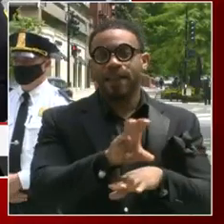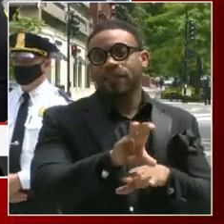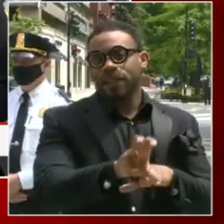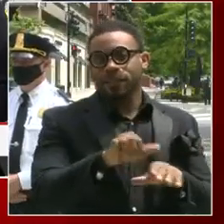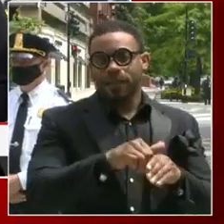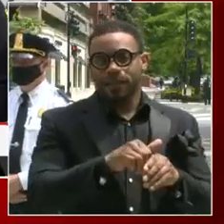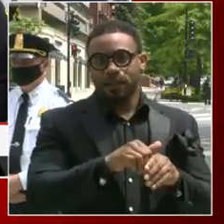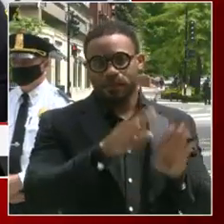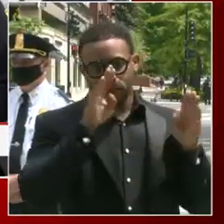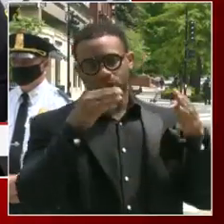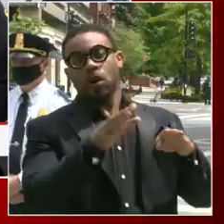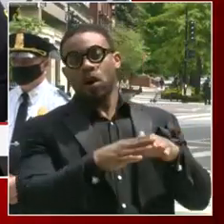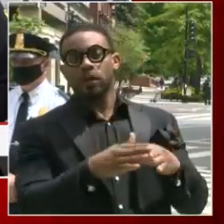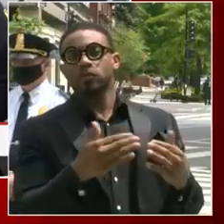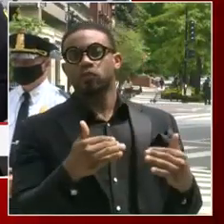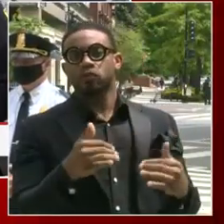investments